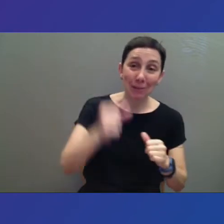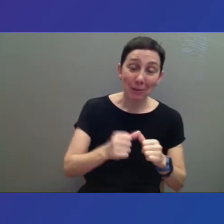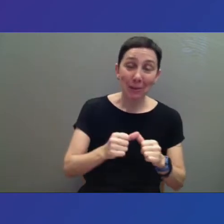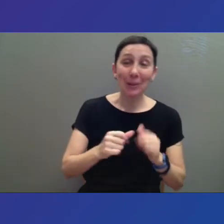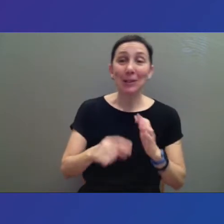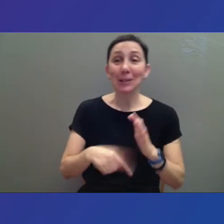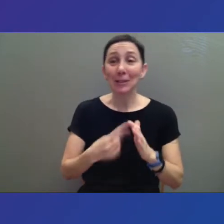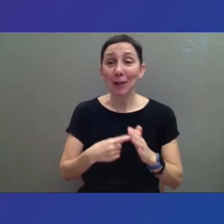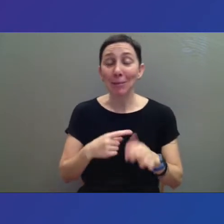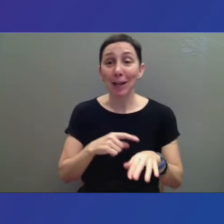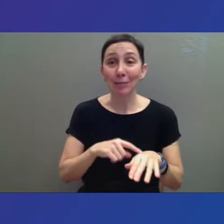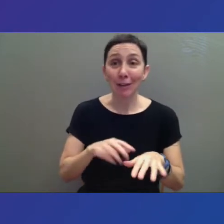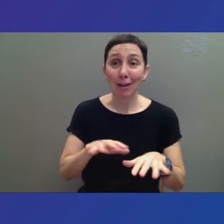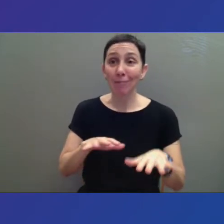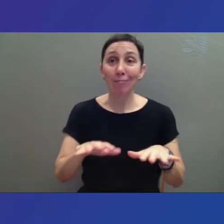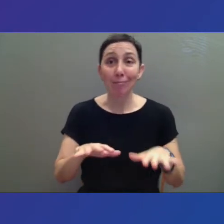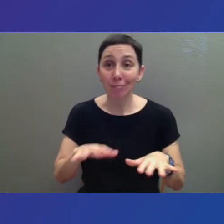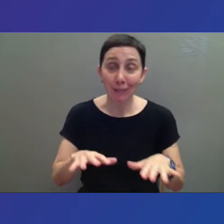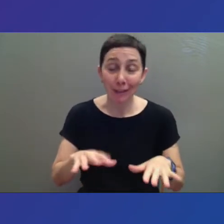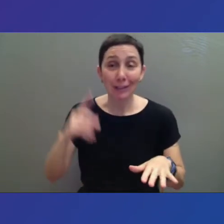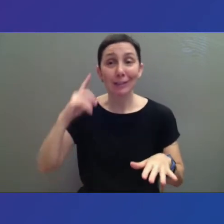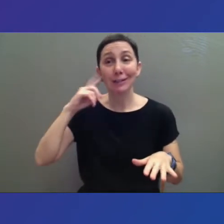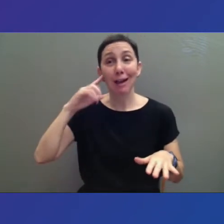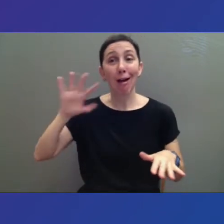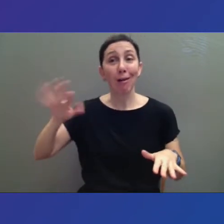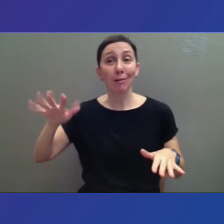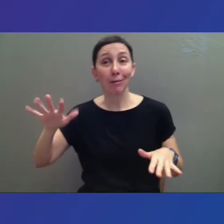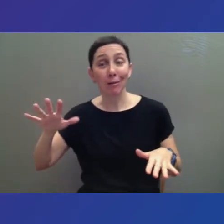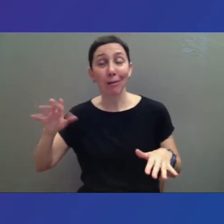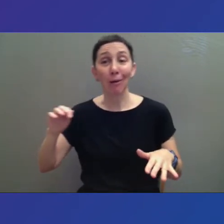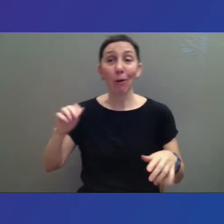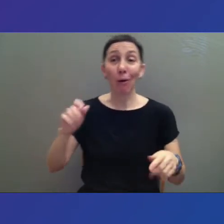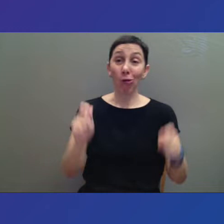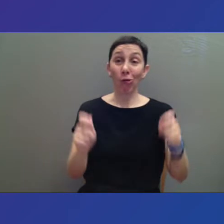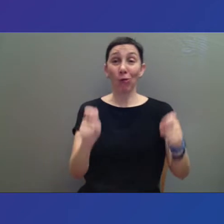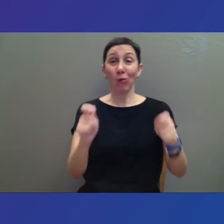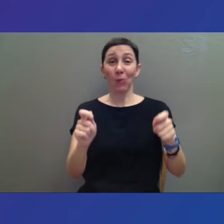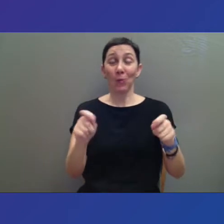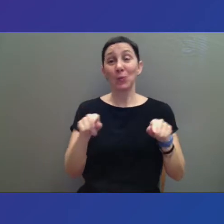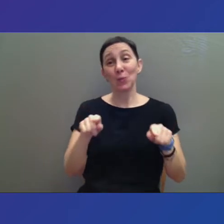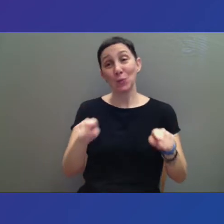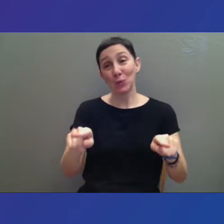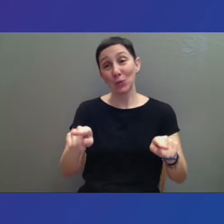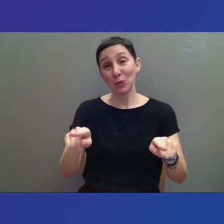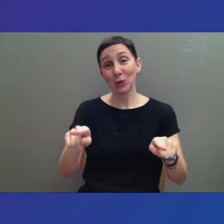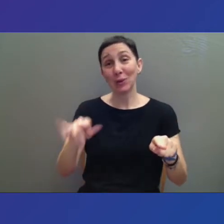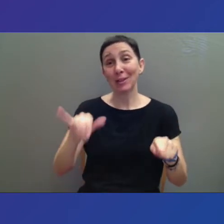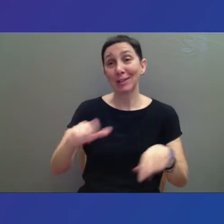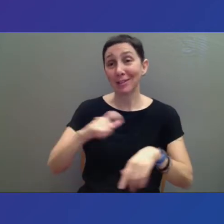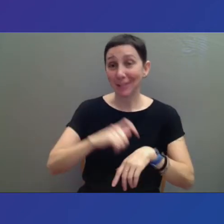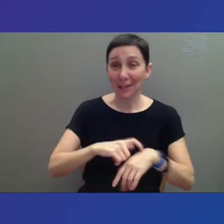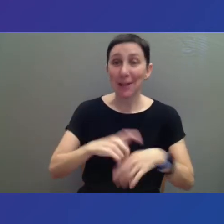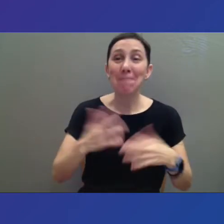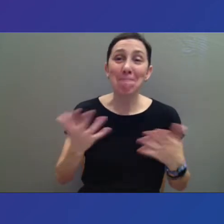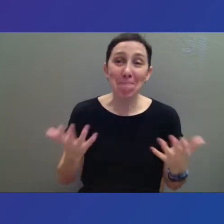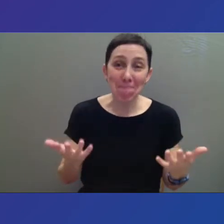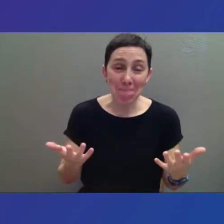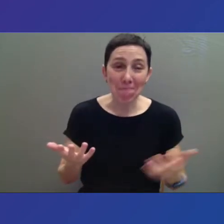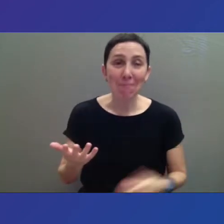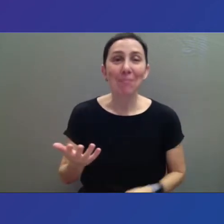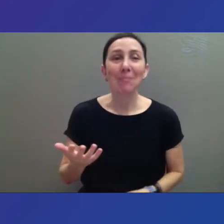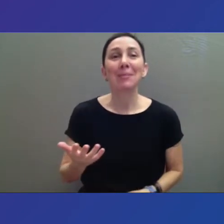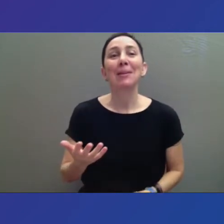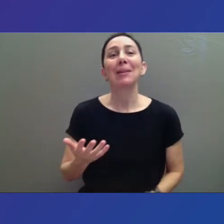delays, sound issues, and changing circumstances that may occur during our time together. We invite you